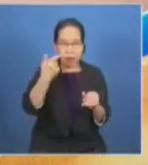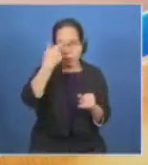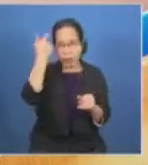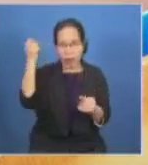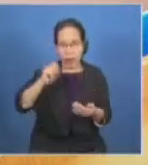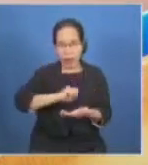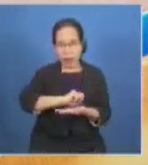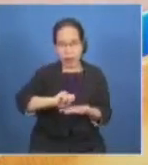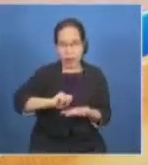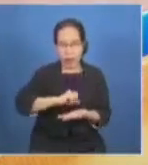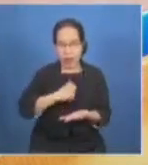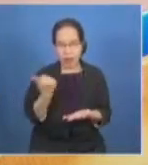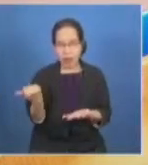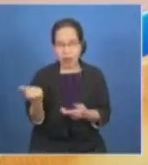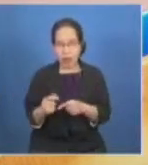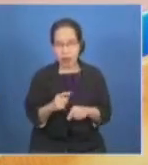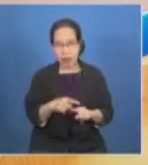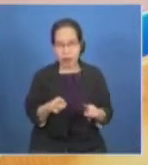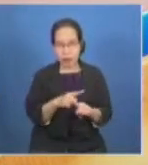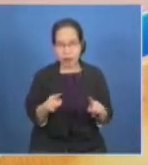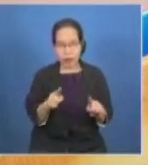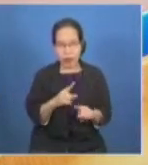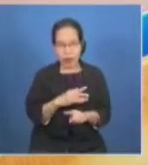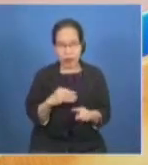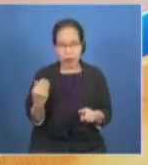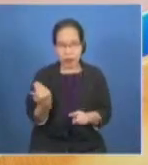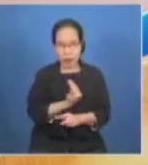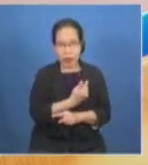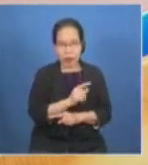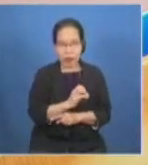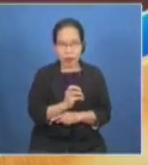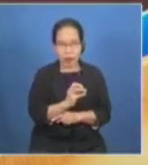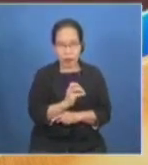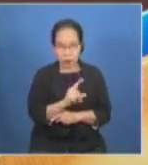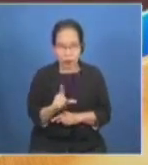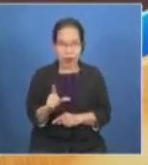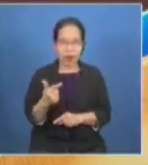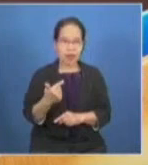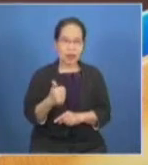harmful irritants like smokes and other particles.